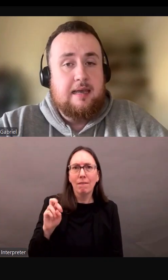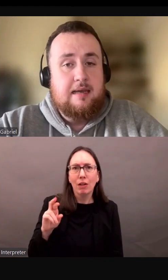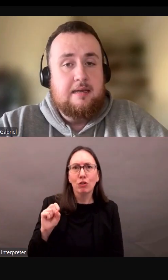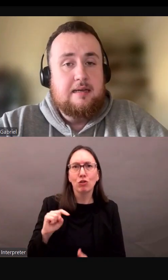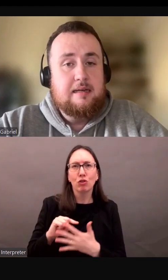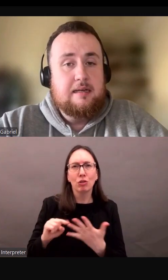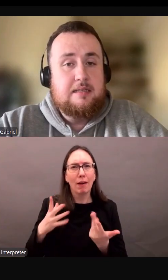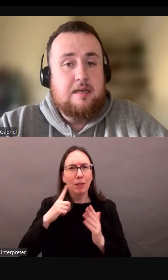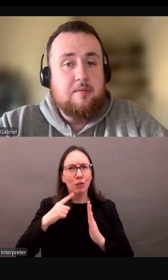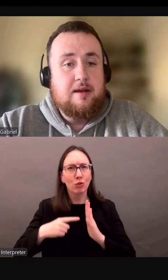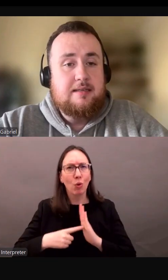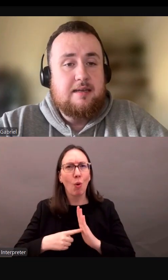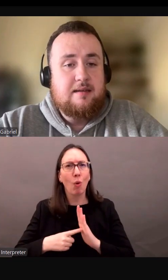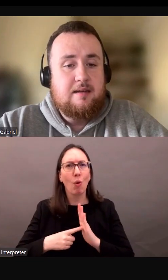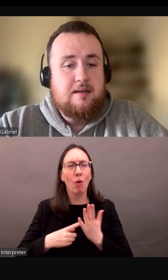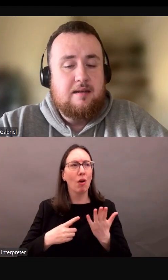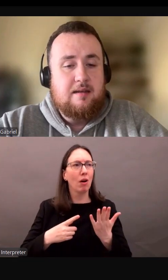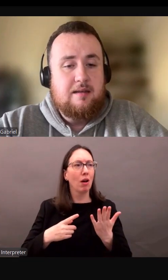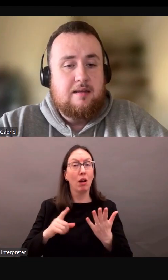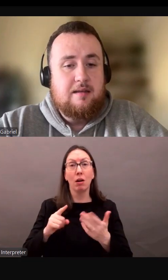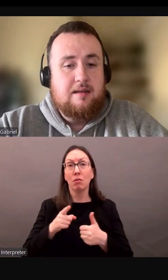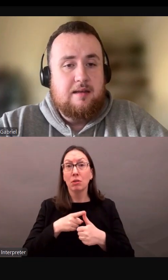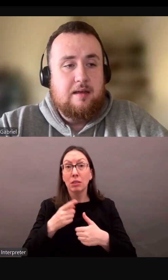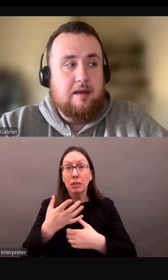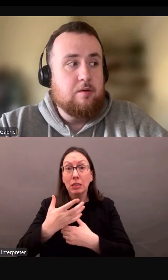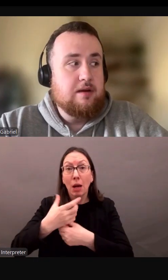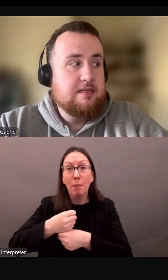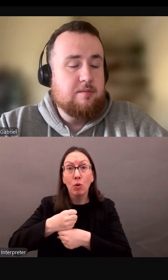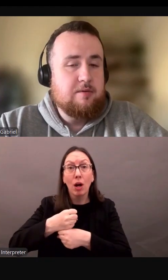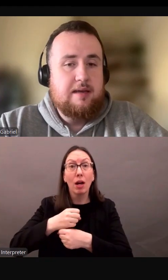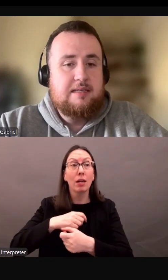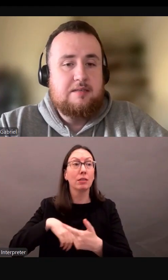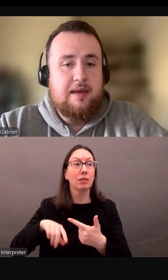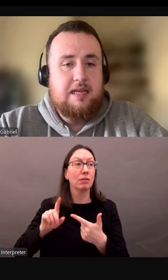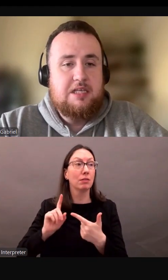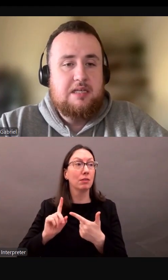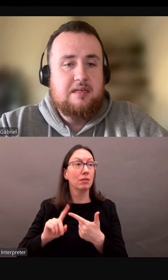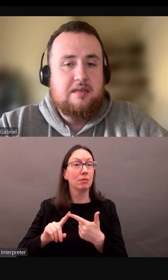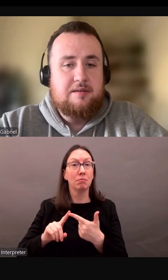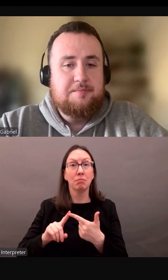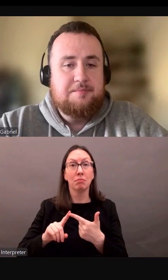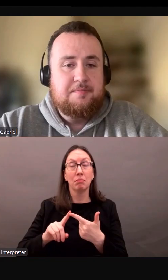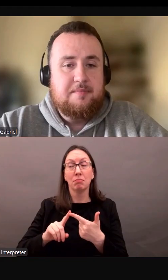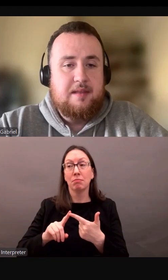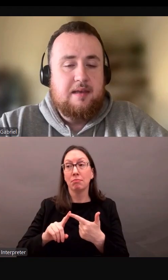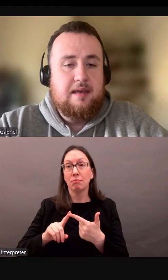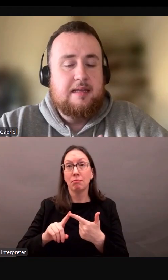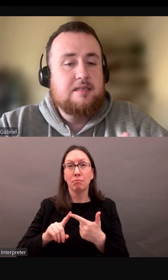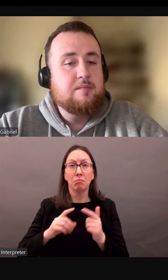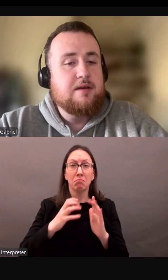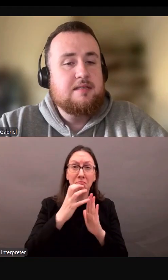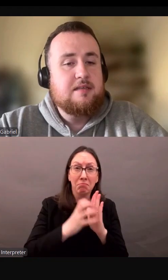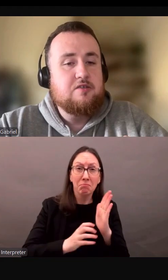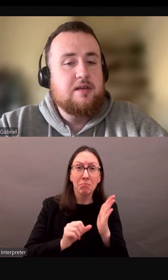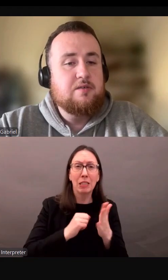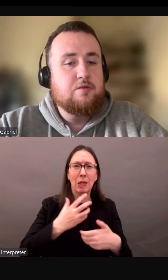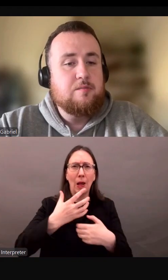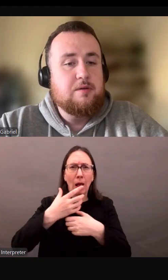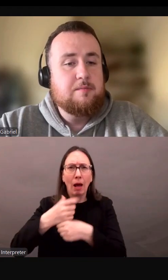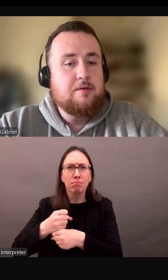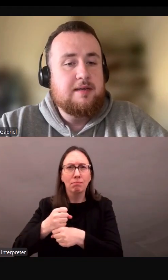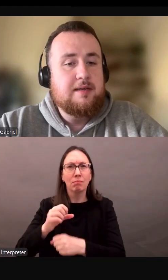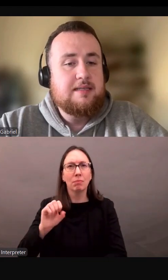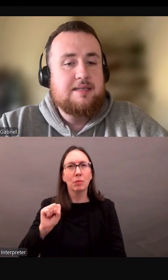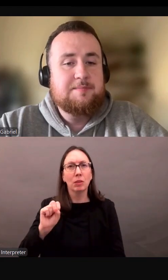say, summarize it. And we're going to summarize this page. And it's summarized into 3 to 4